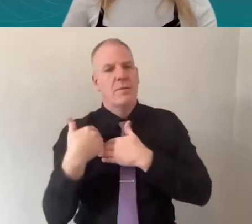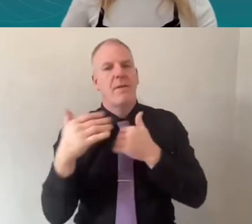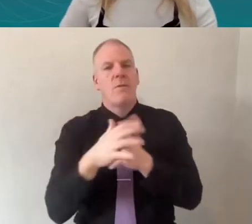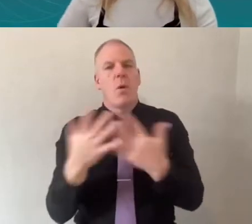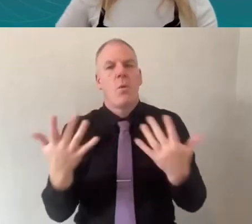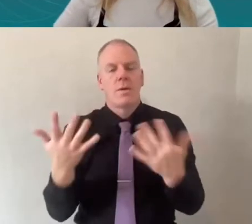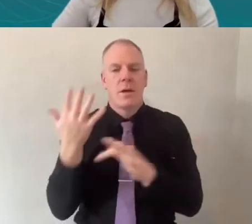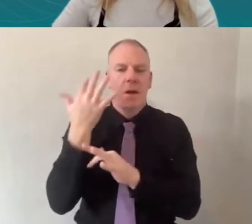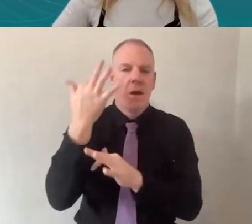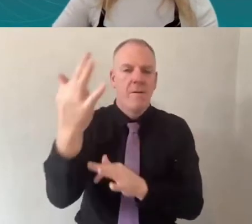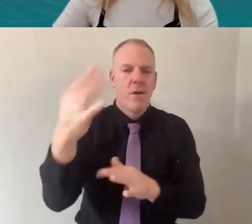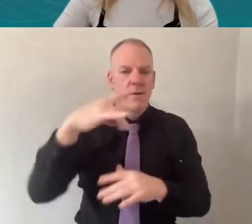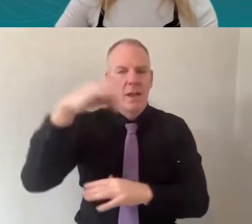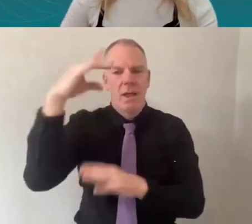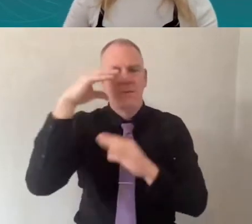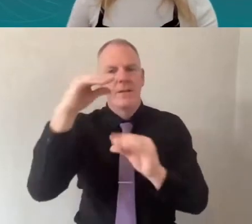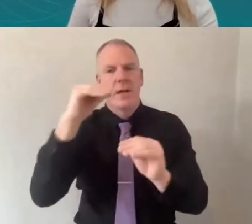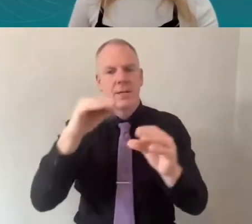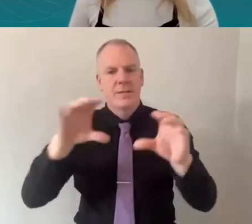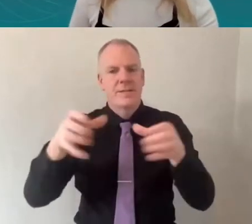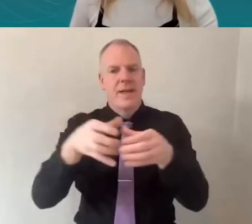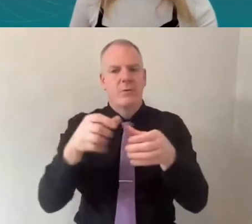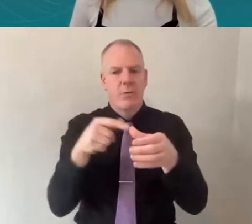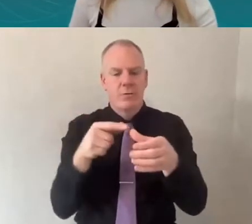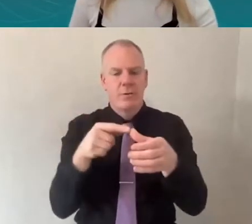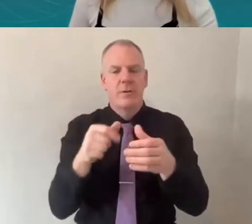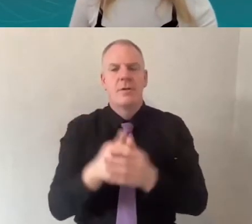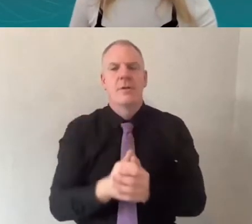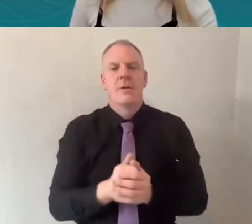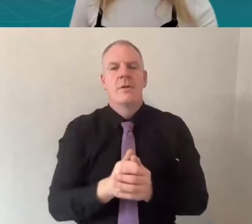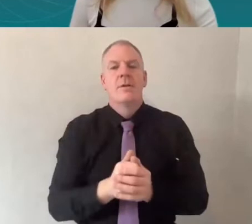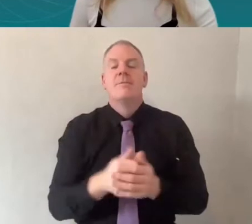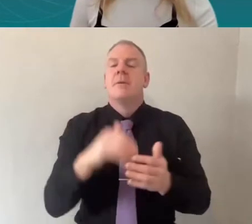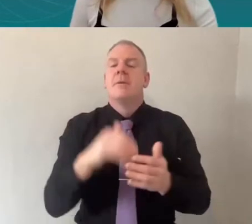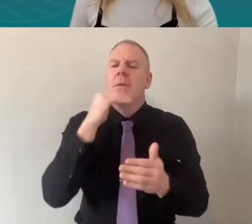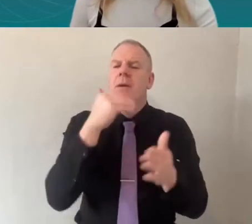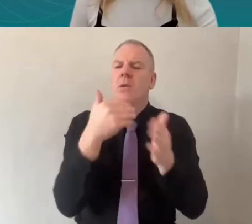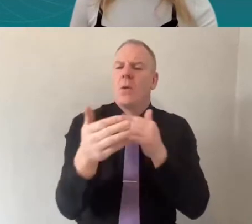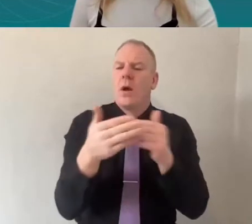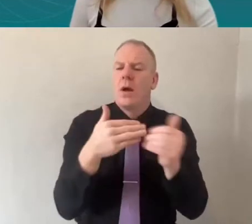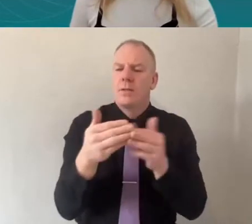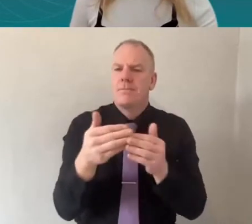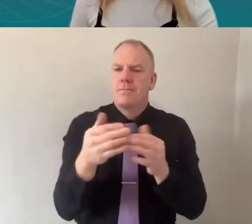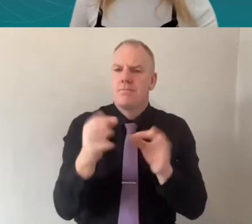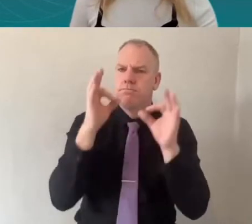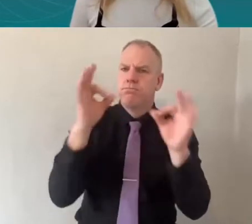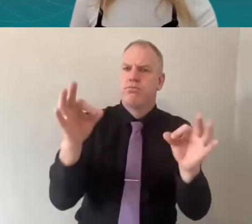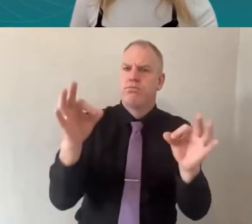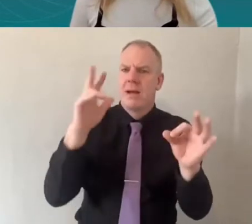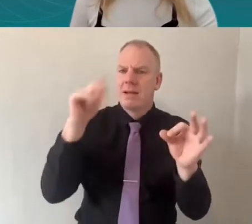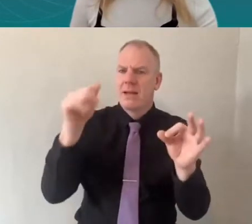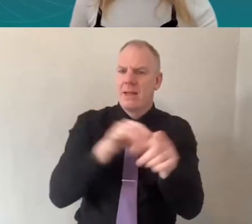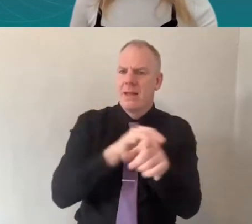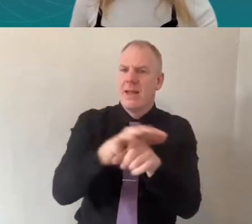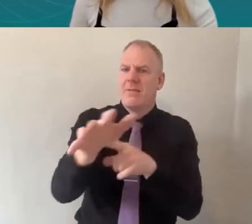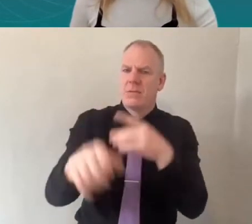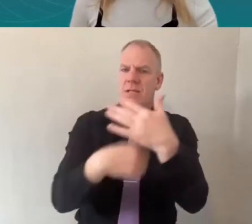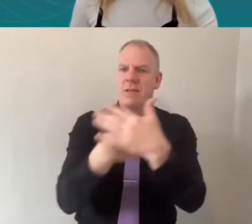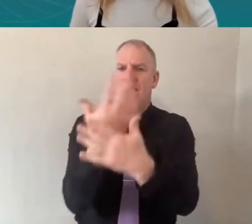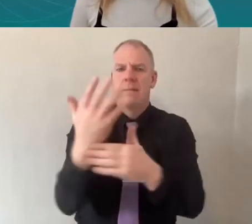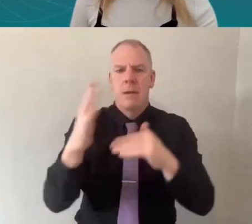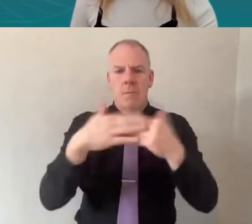further and higher education sectors. So we're therefore in an excellent position to contribute to the development of a